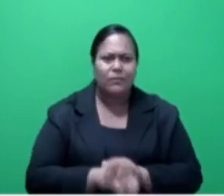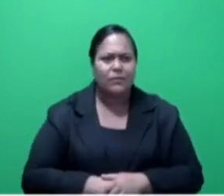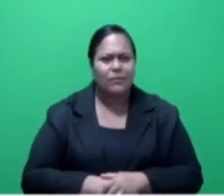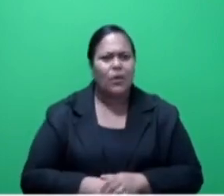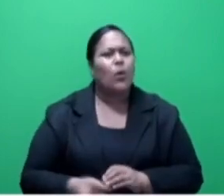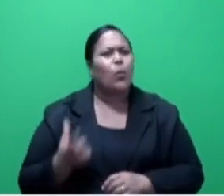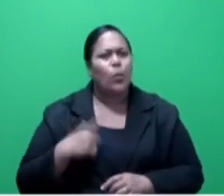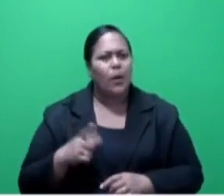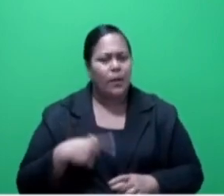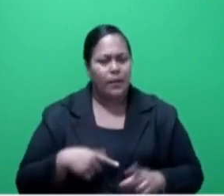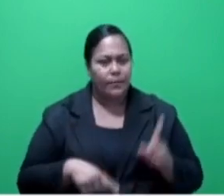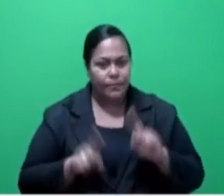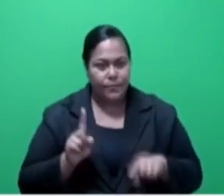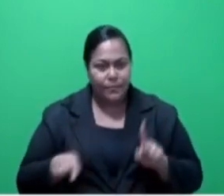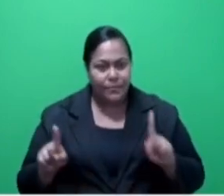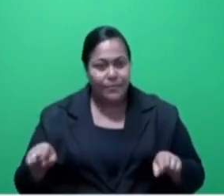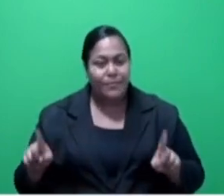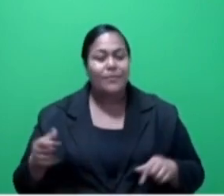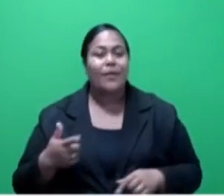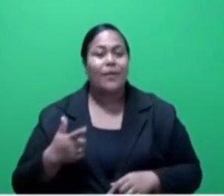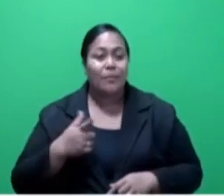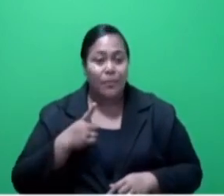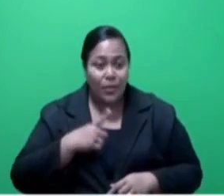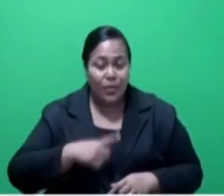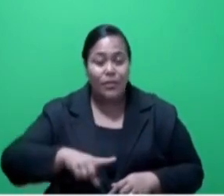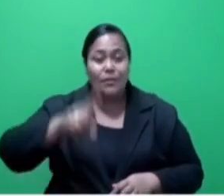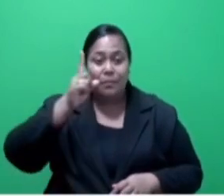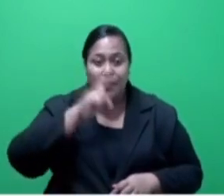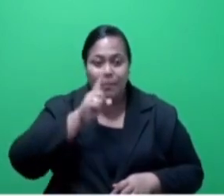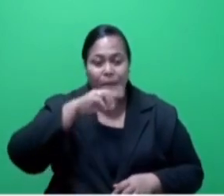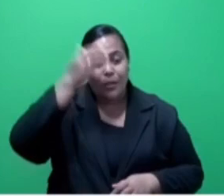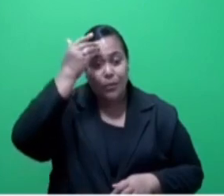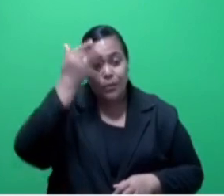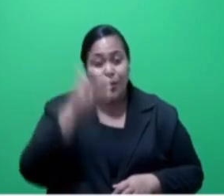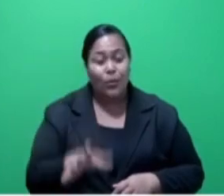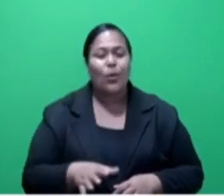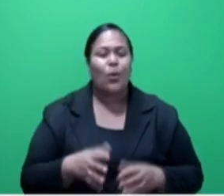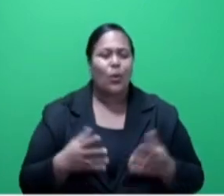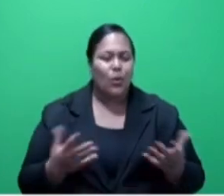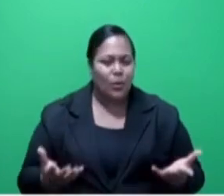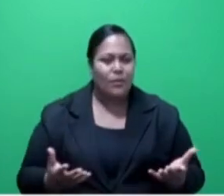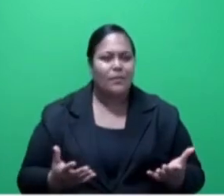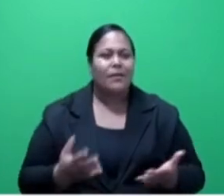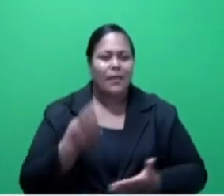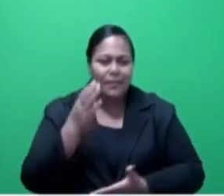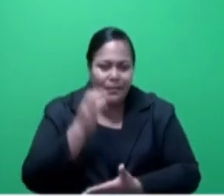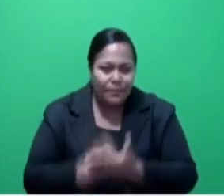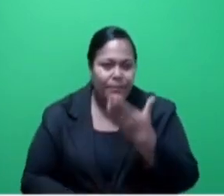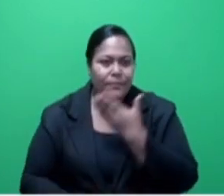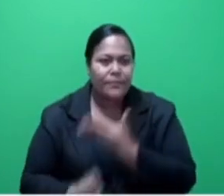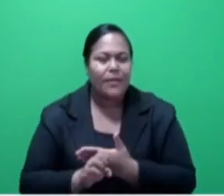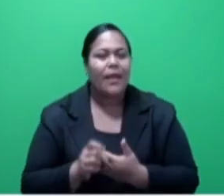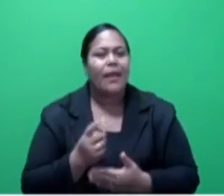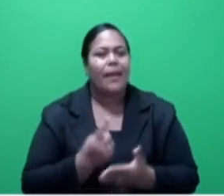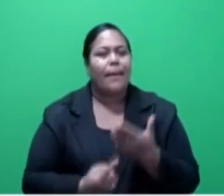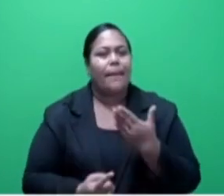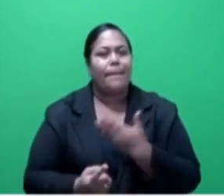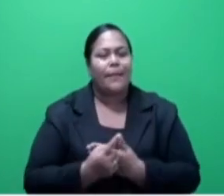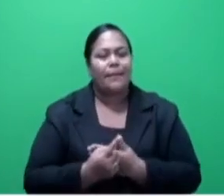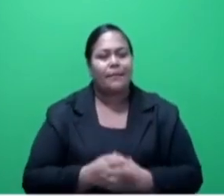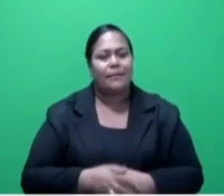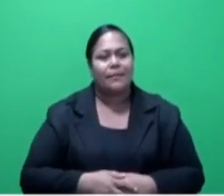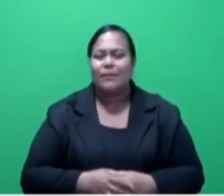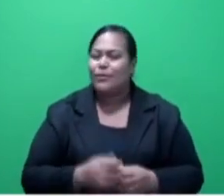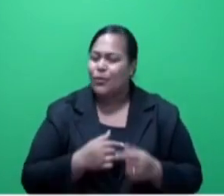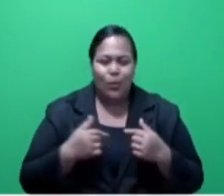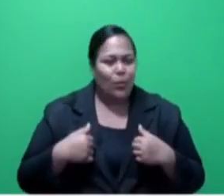variants? Because people don't know, because this is a 1-in-100-year event. And nobody has been able to